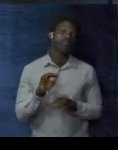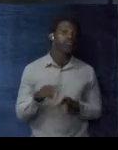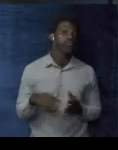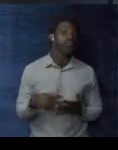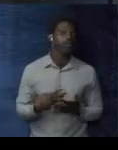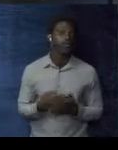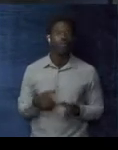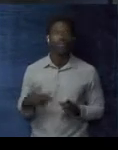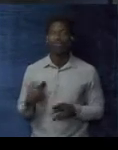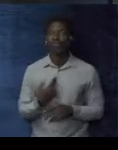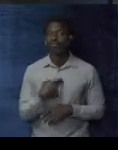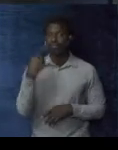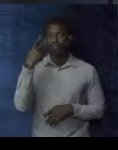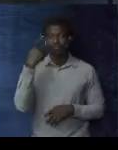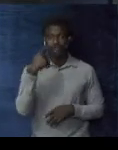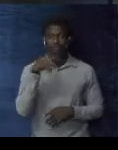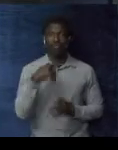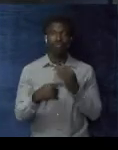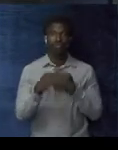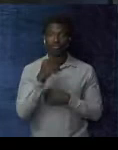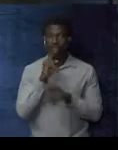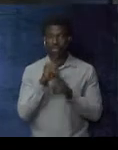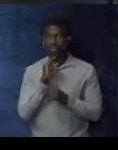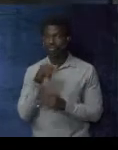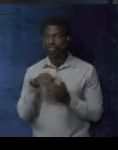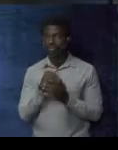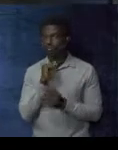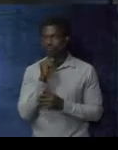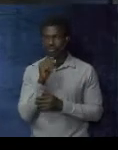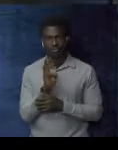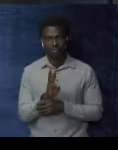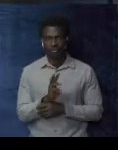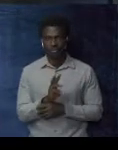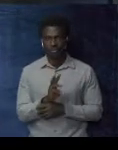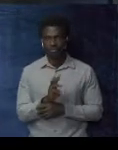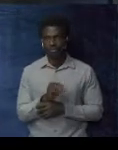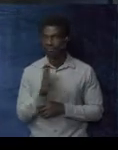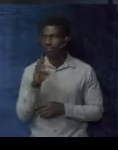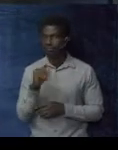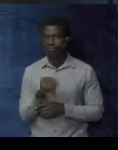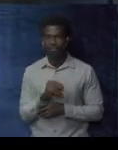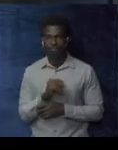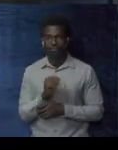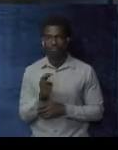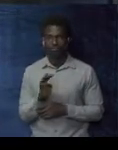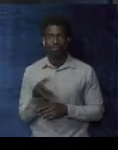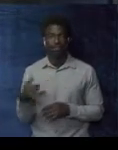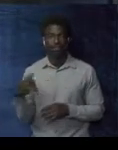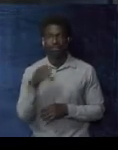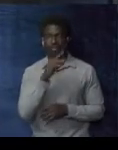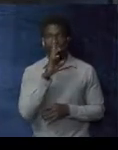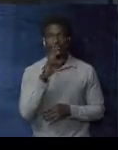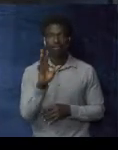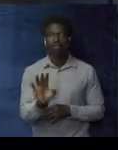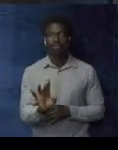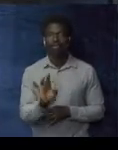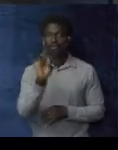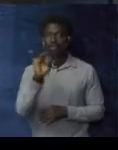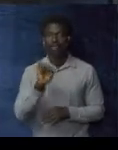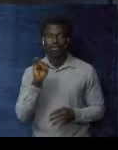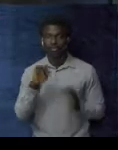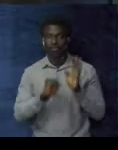Okay. So, well, let's see what the answer is. It is not 6. Neither is it 4. There are